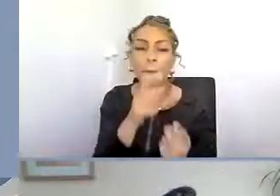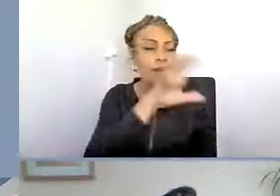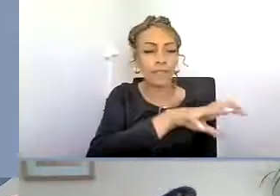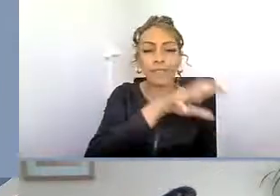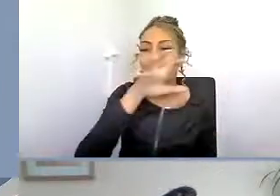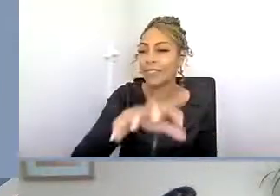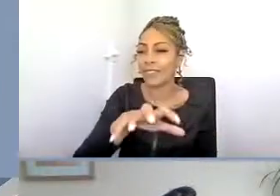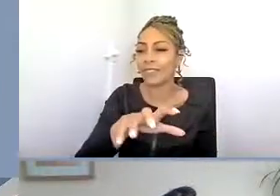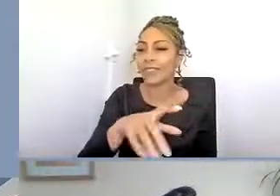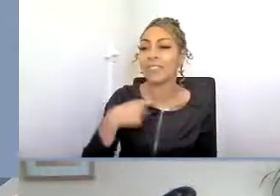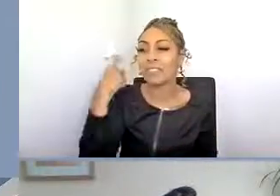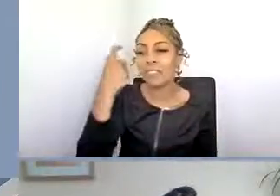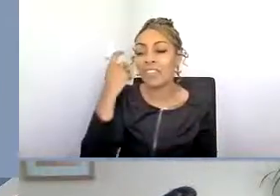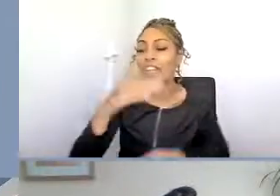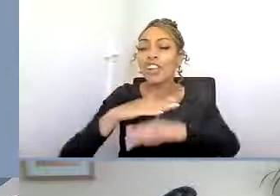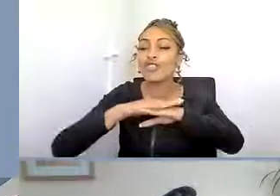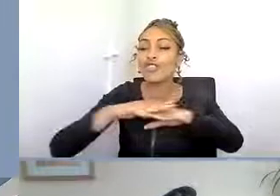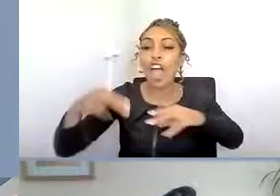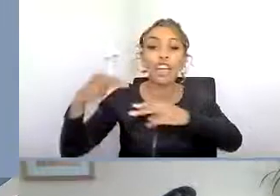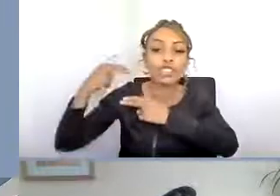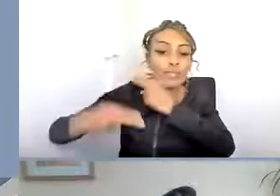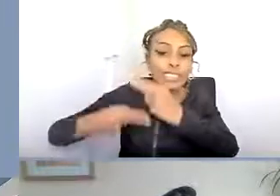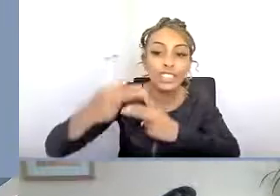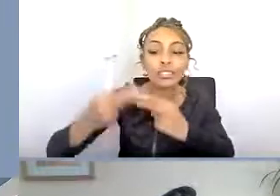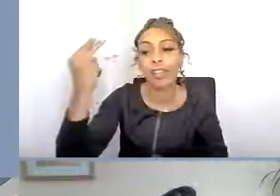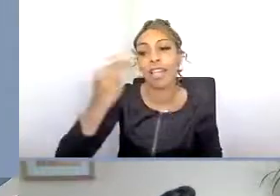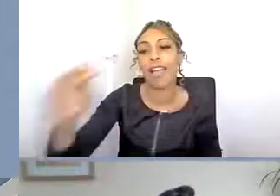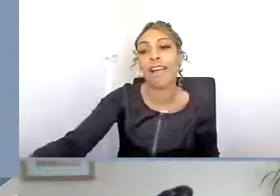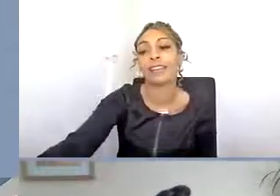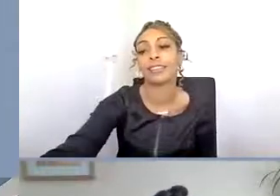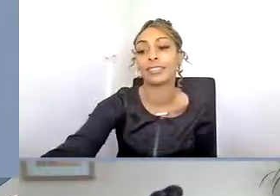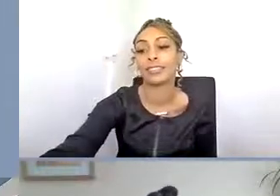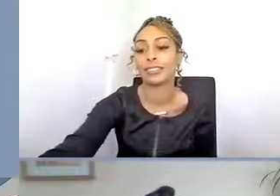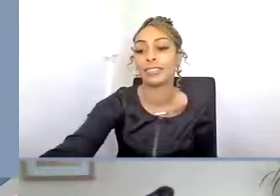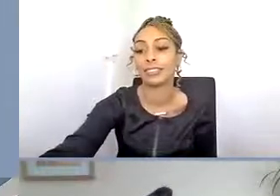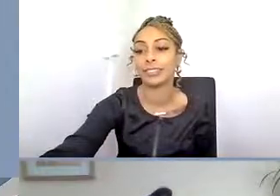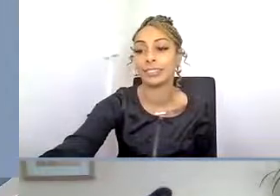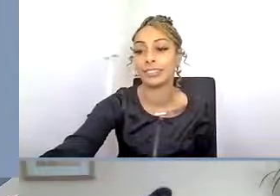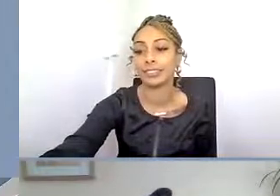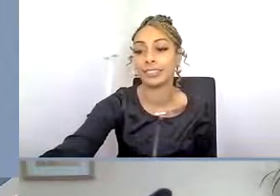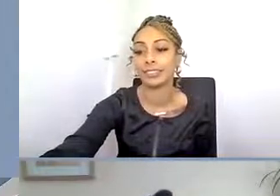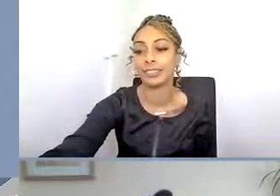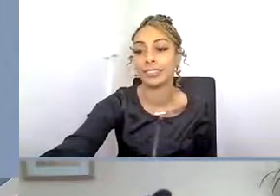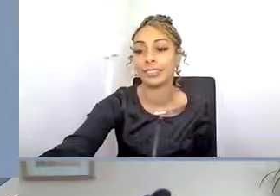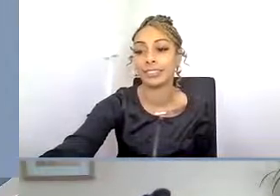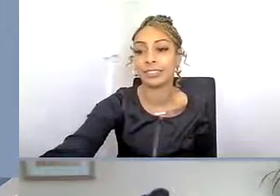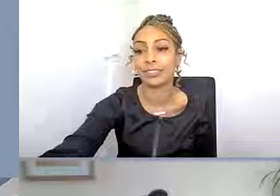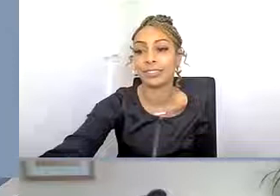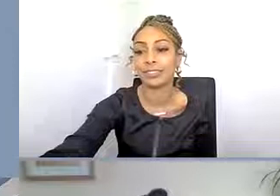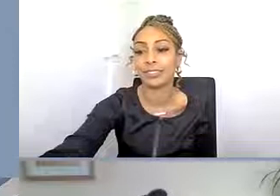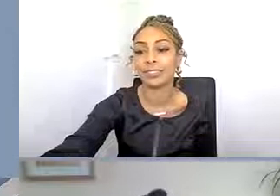what could be considered sort of non-traditional art settings. And I think